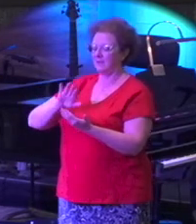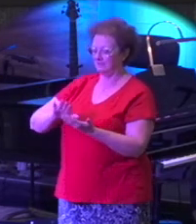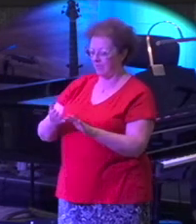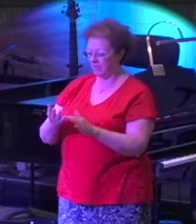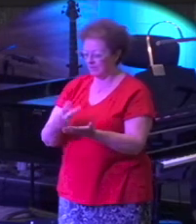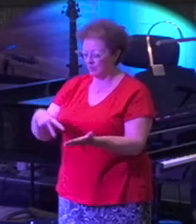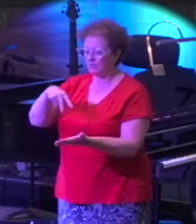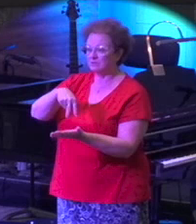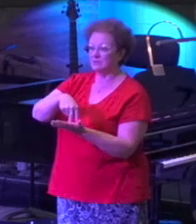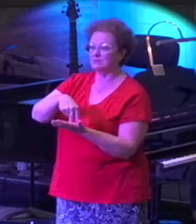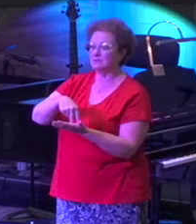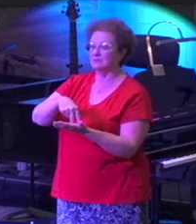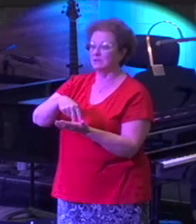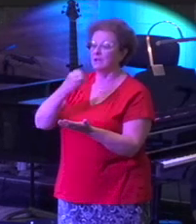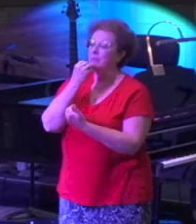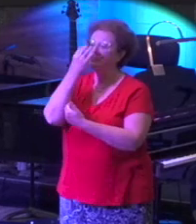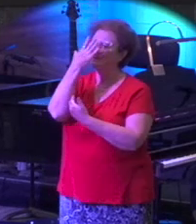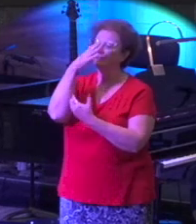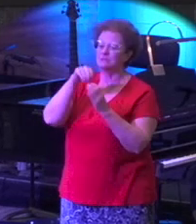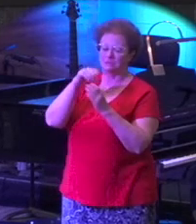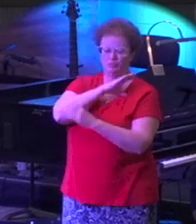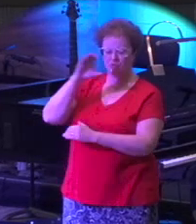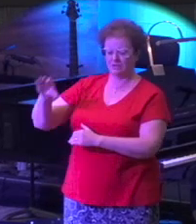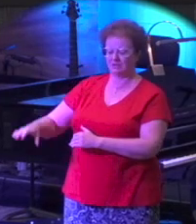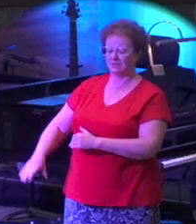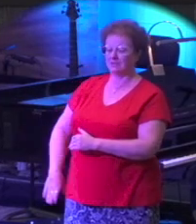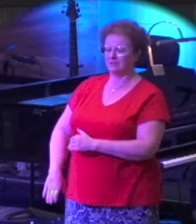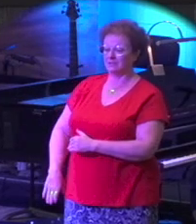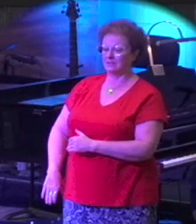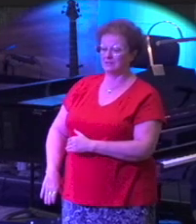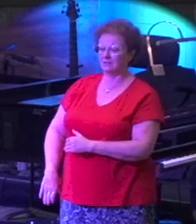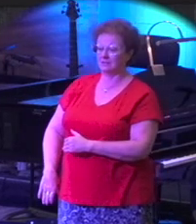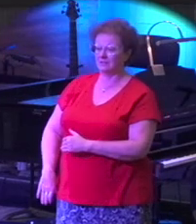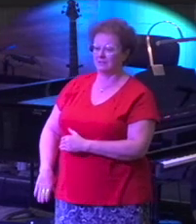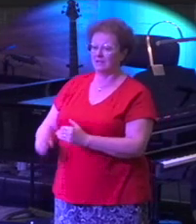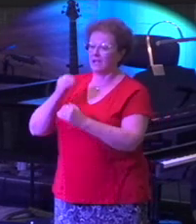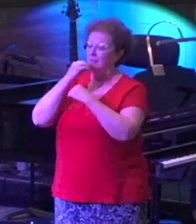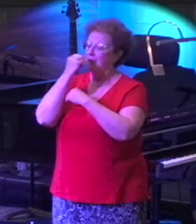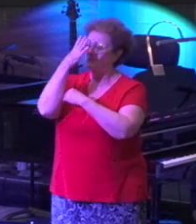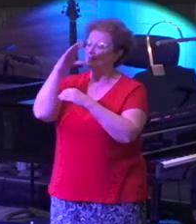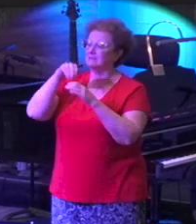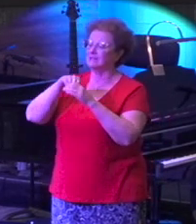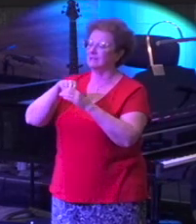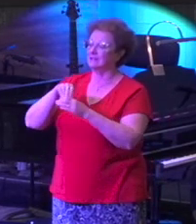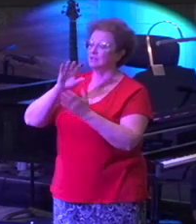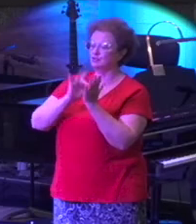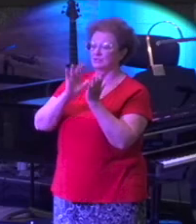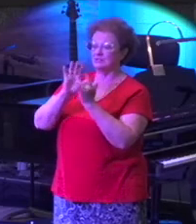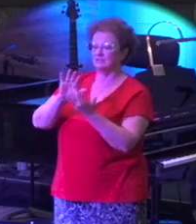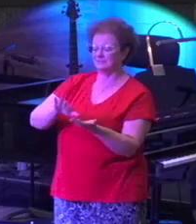emphasizing that being baptized into Christ and being baptized into his death and resurrection means that we're